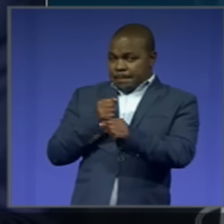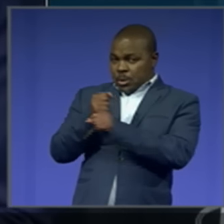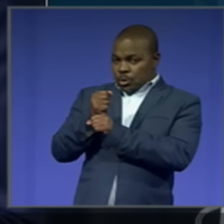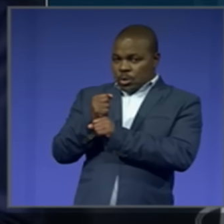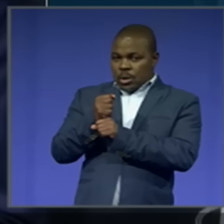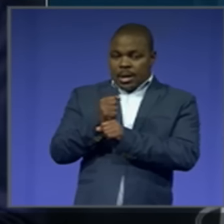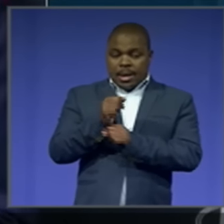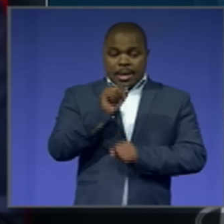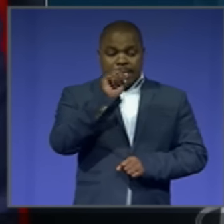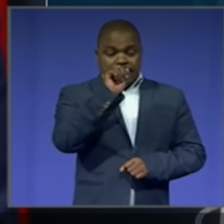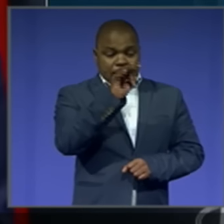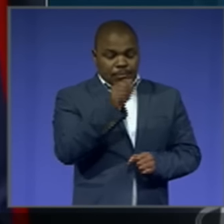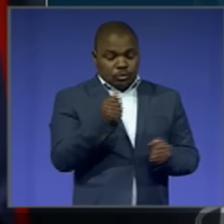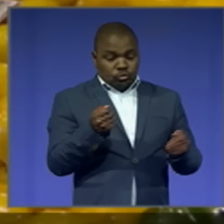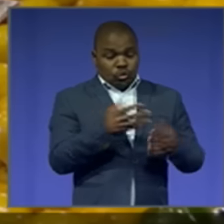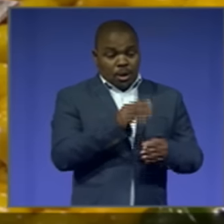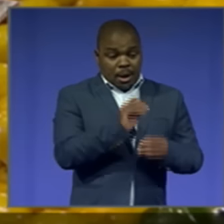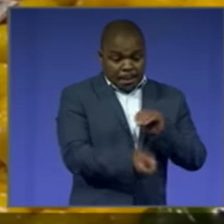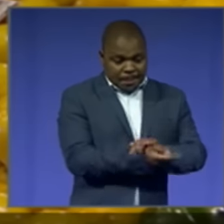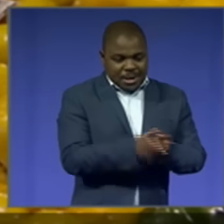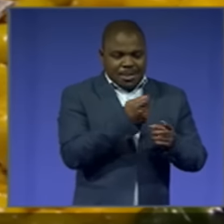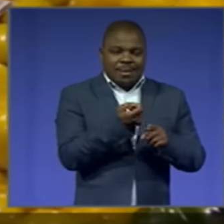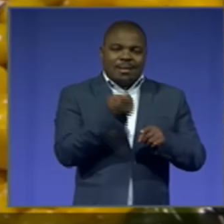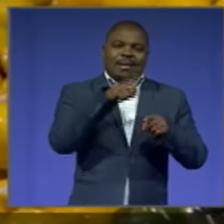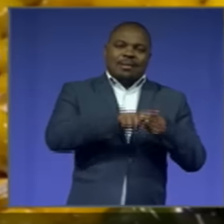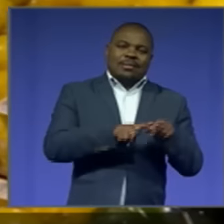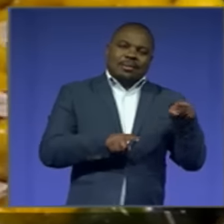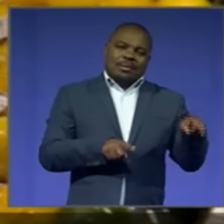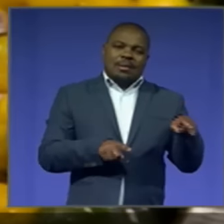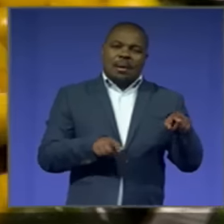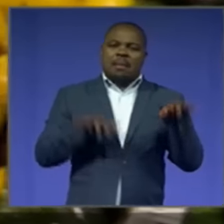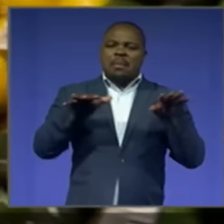will be an additional shock. There